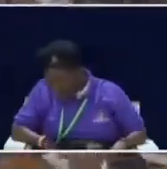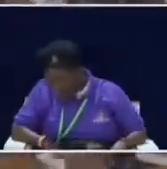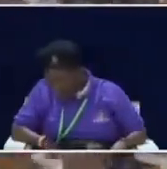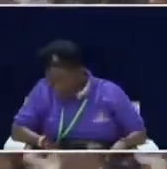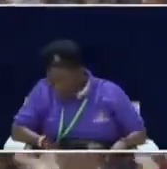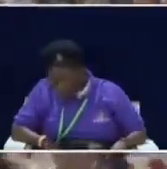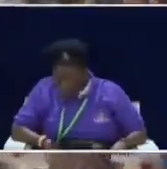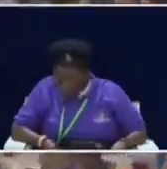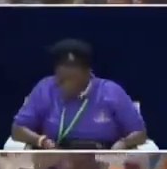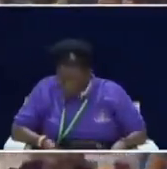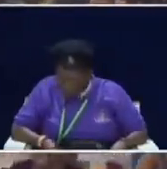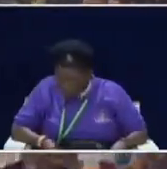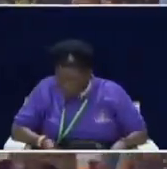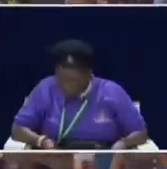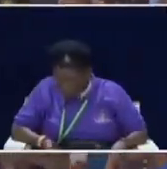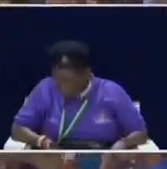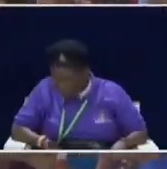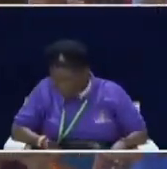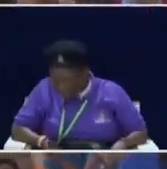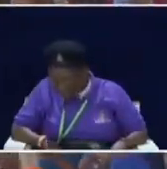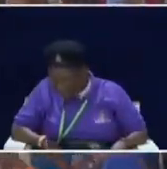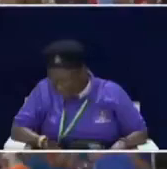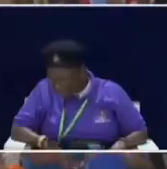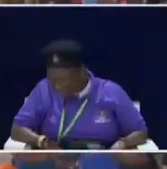Hallelujah, my